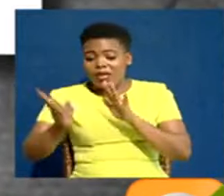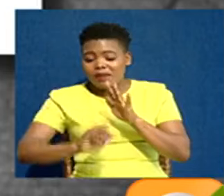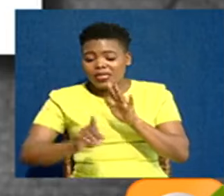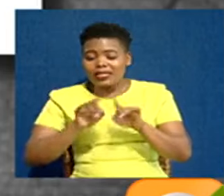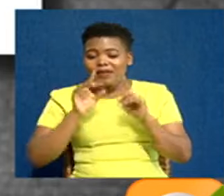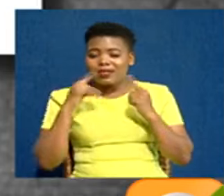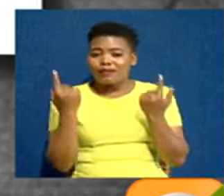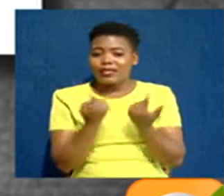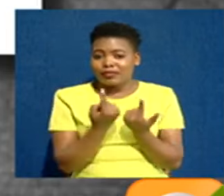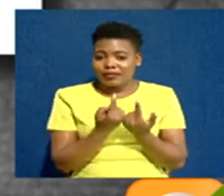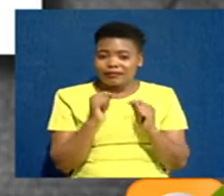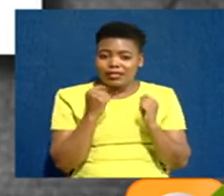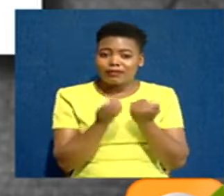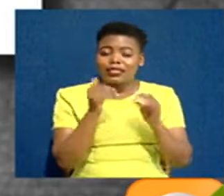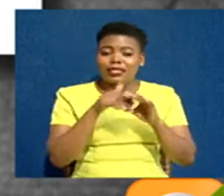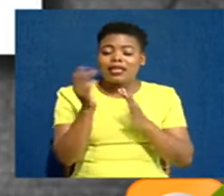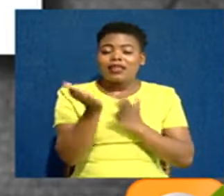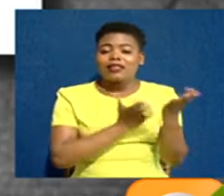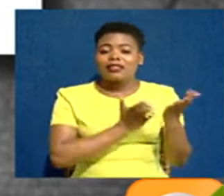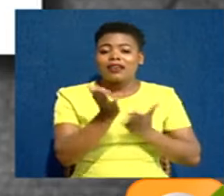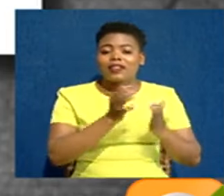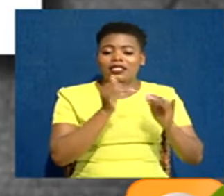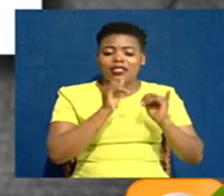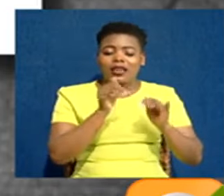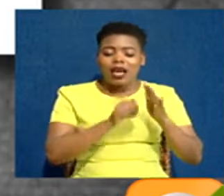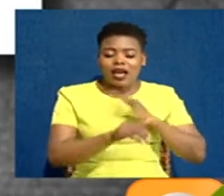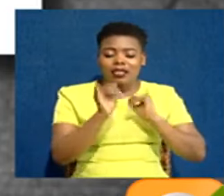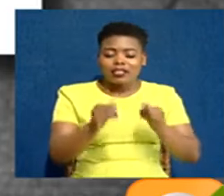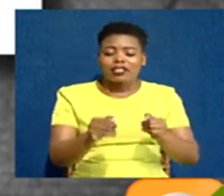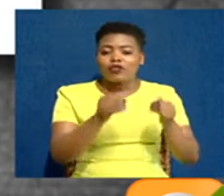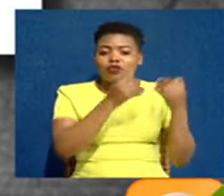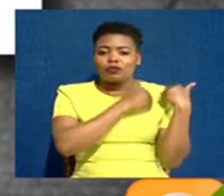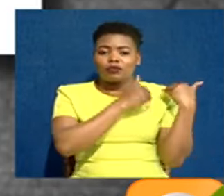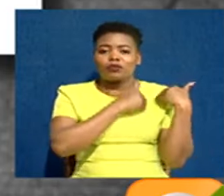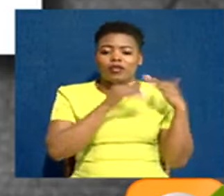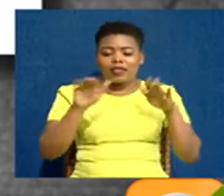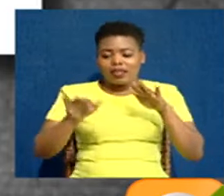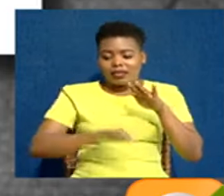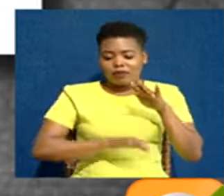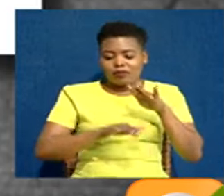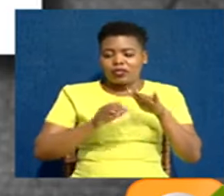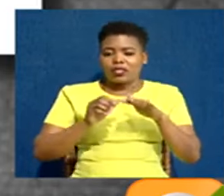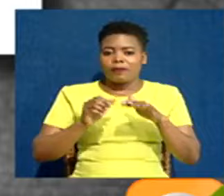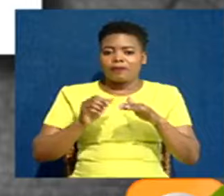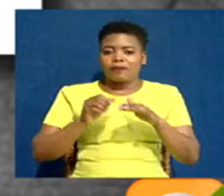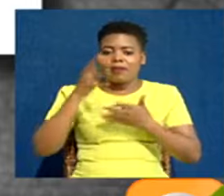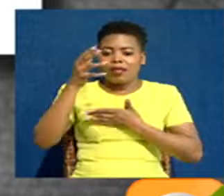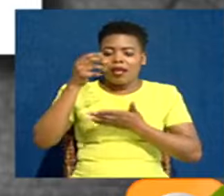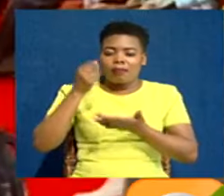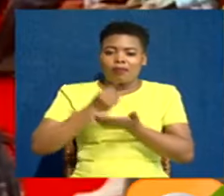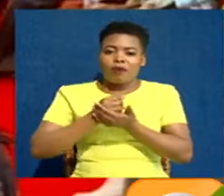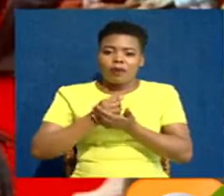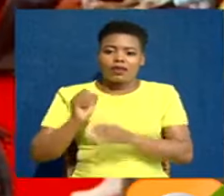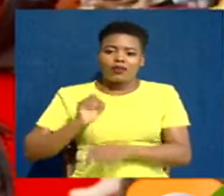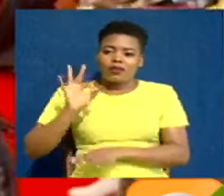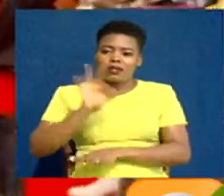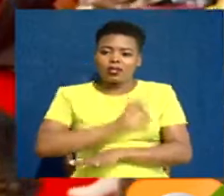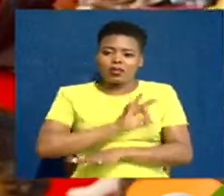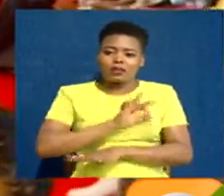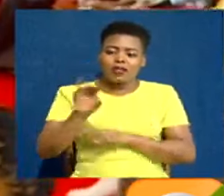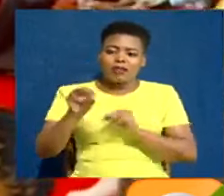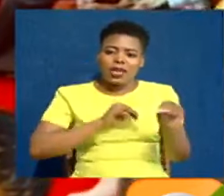agencies in service delivery under his new role as the Deputy Chief of Staff in charge of performance and delivery management.